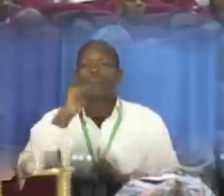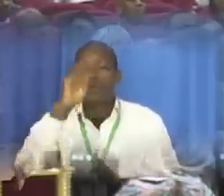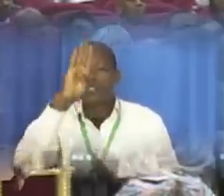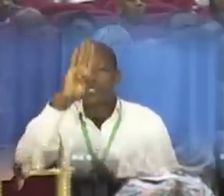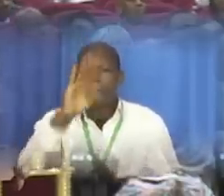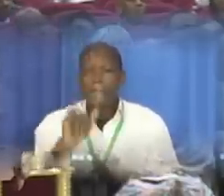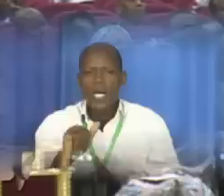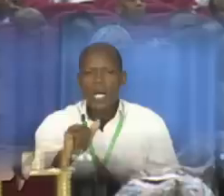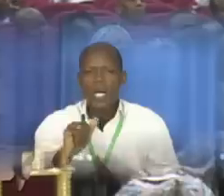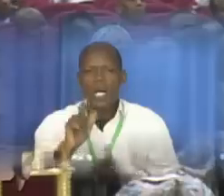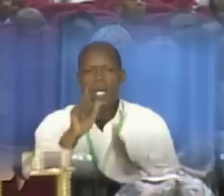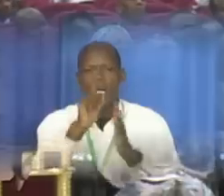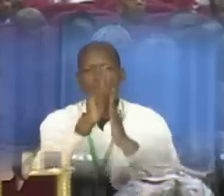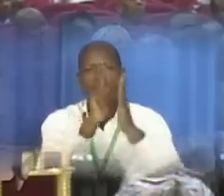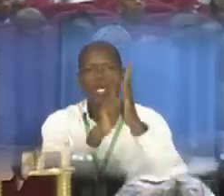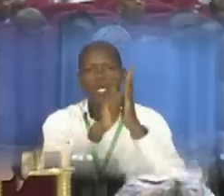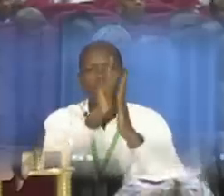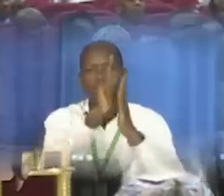Do you agree with him?